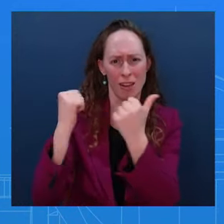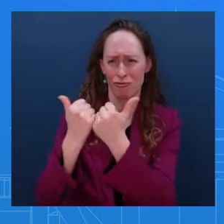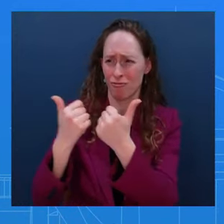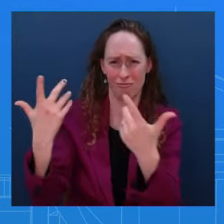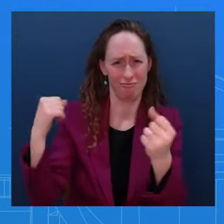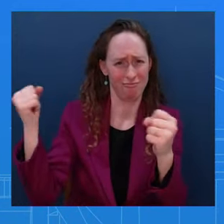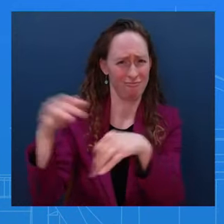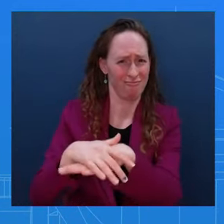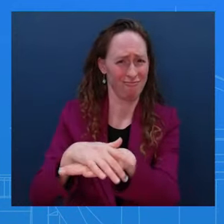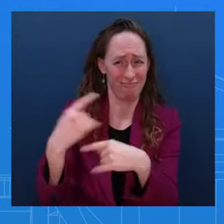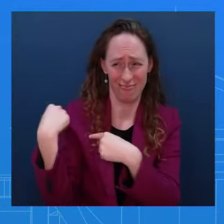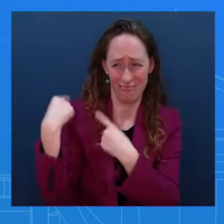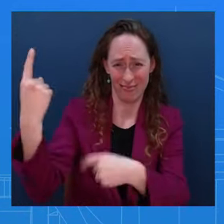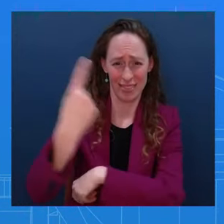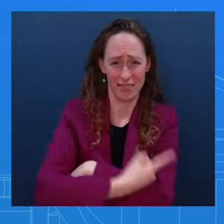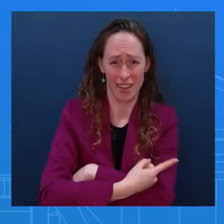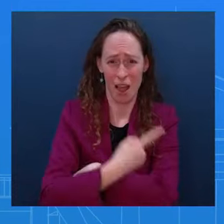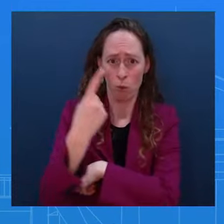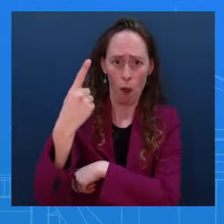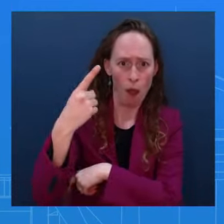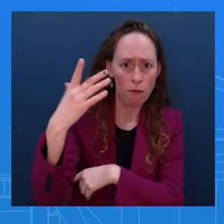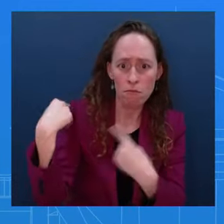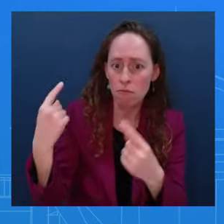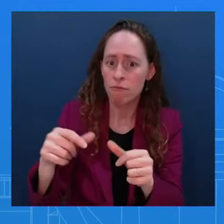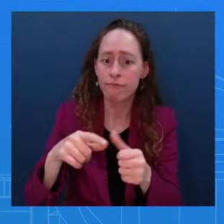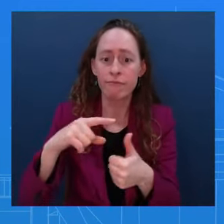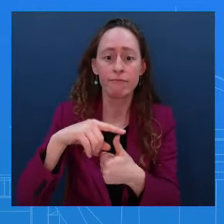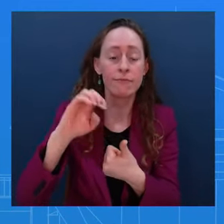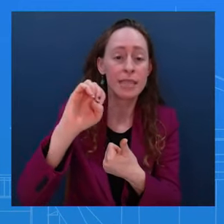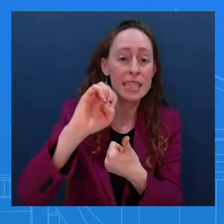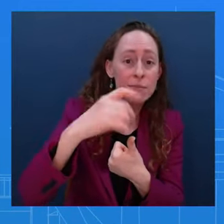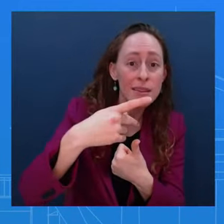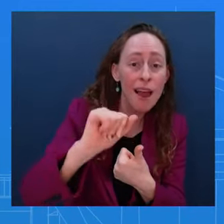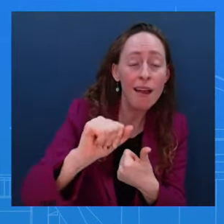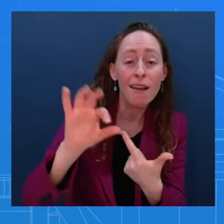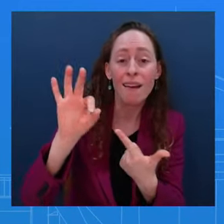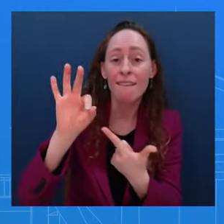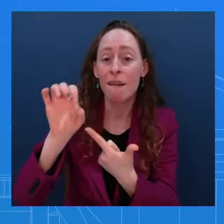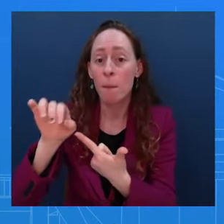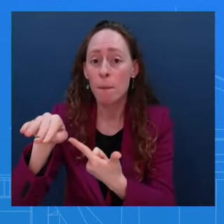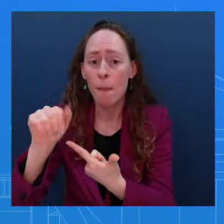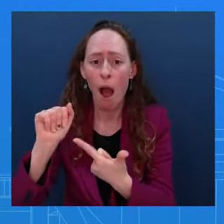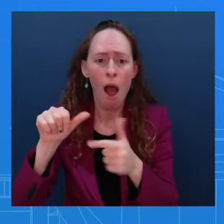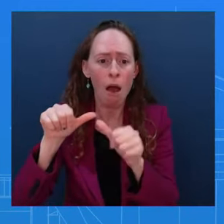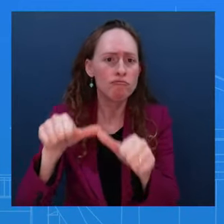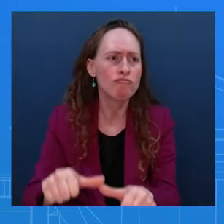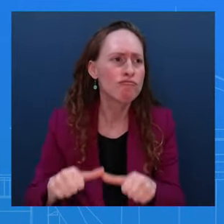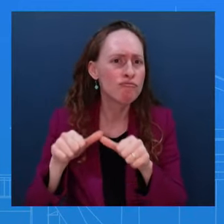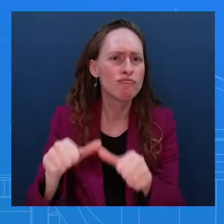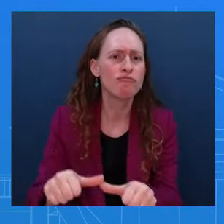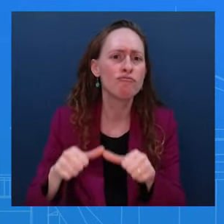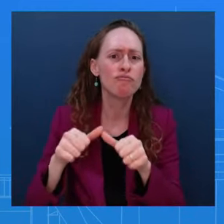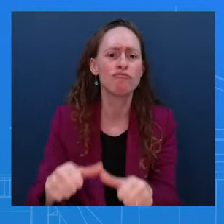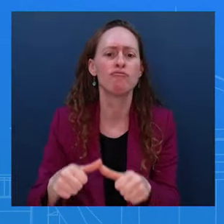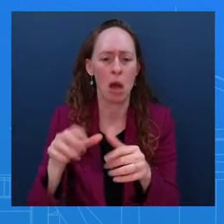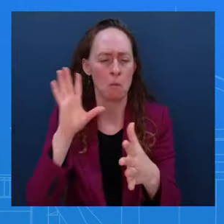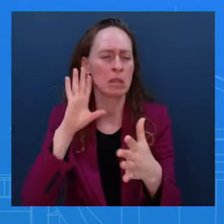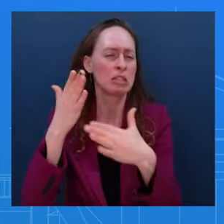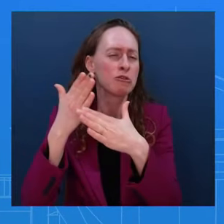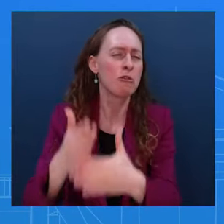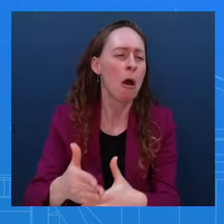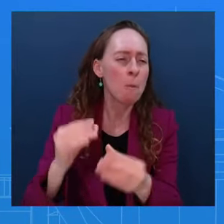whether it's the EPA or FEMA. And so that's what you're going to see. We'll have more details to share later today. But you will see a